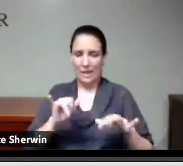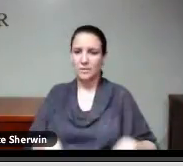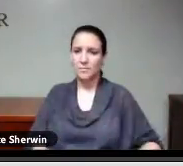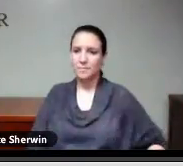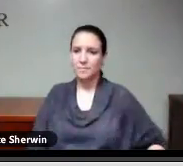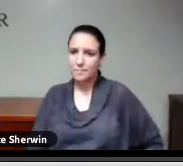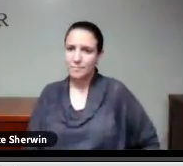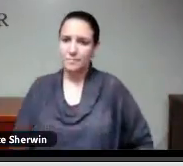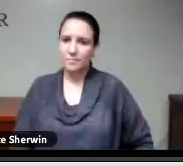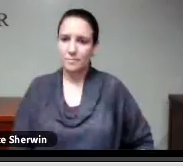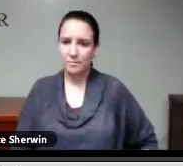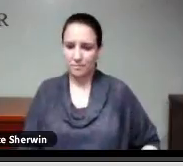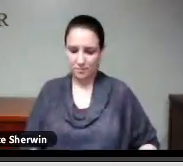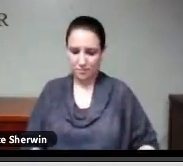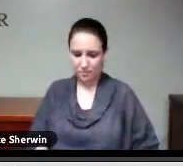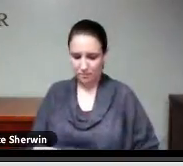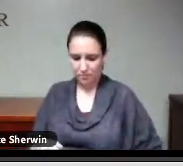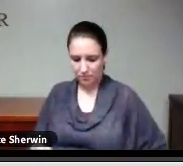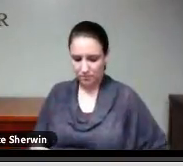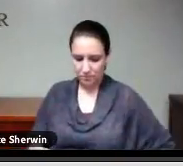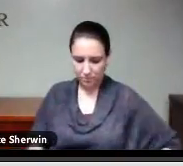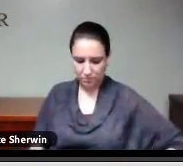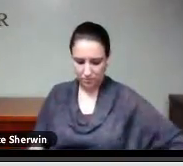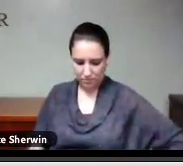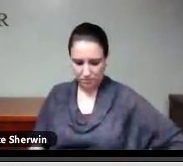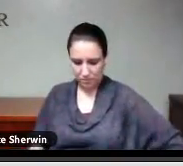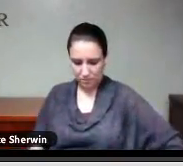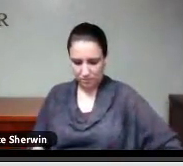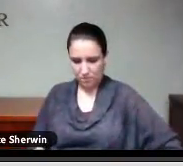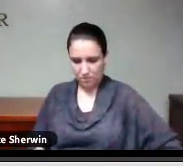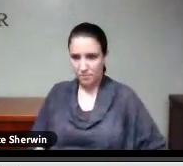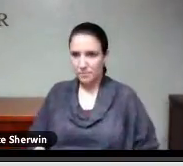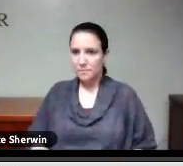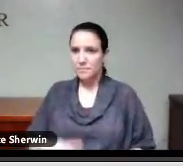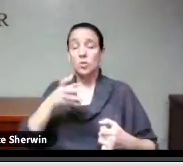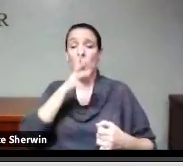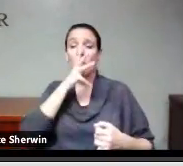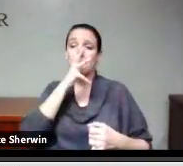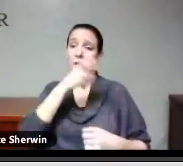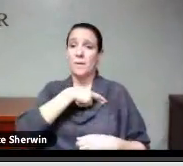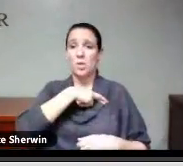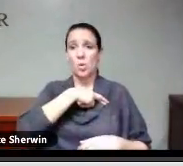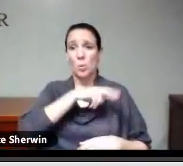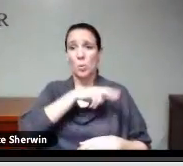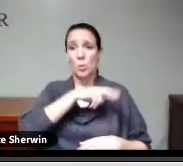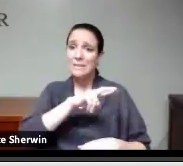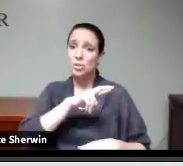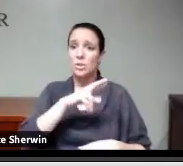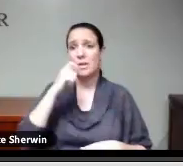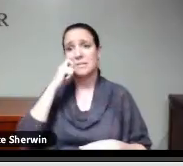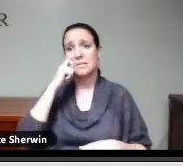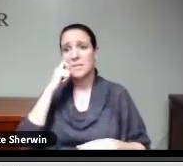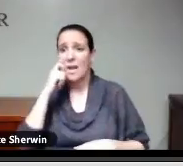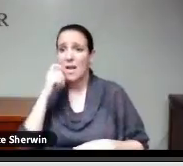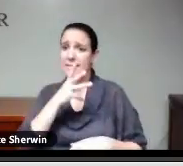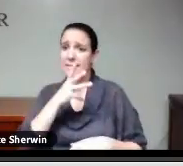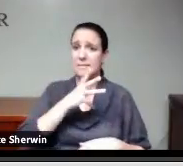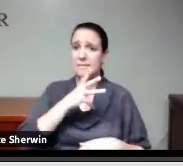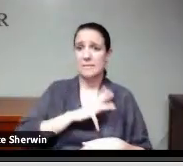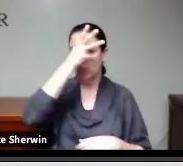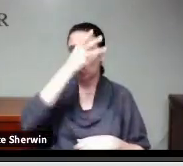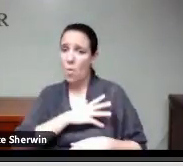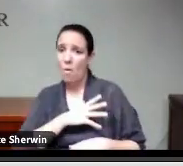it. And that means that we're talking about race and religion and culture and gender and sexual orientation, and we're talking